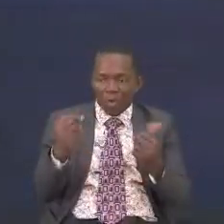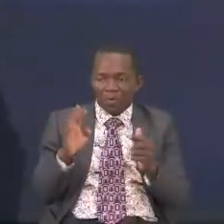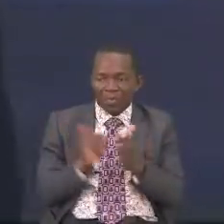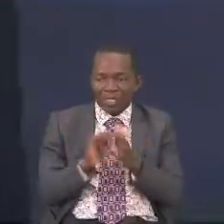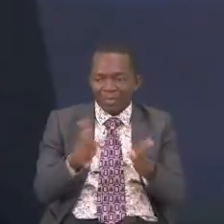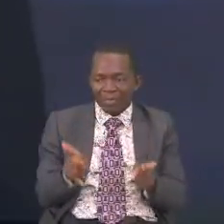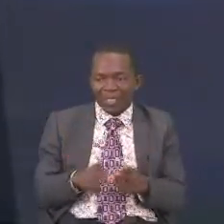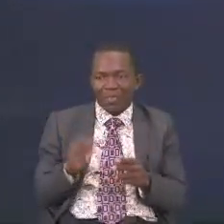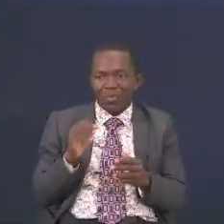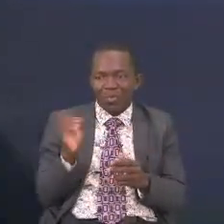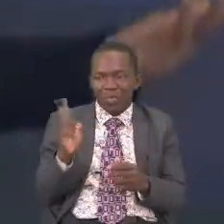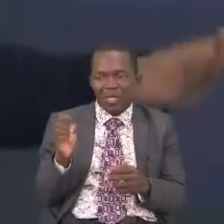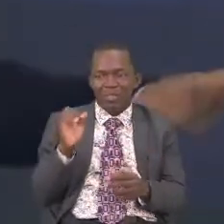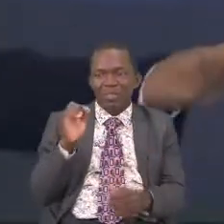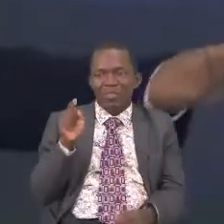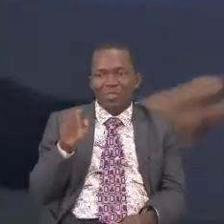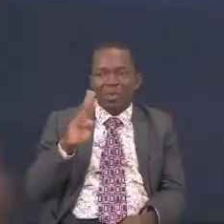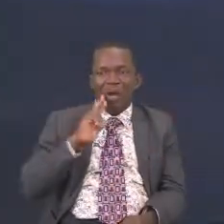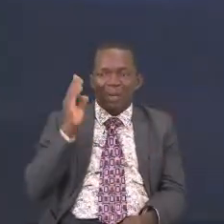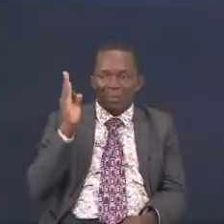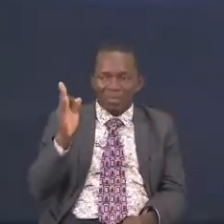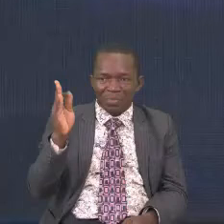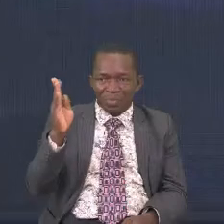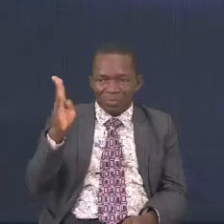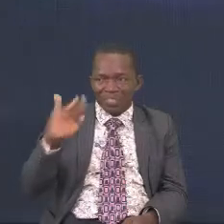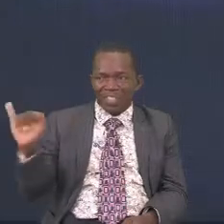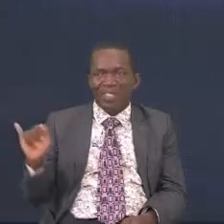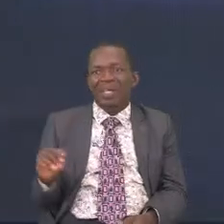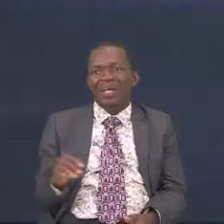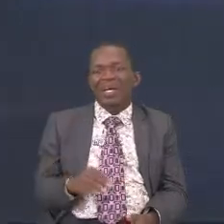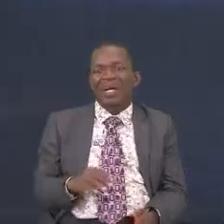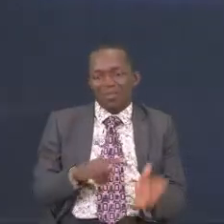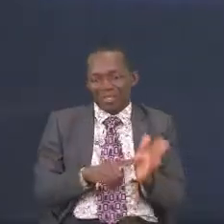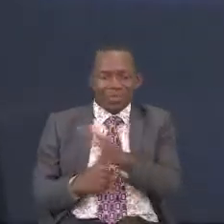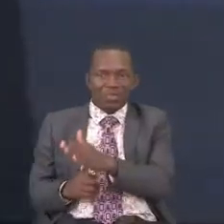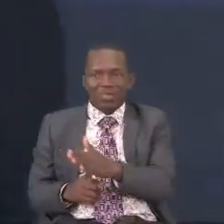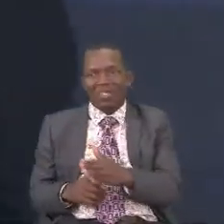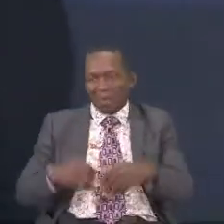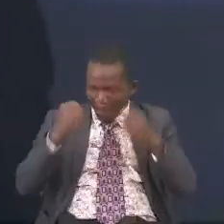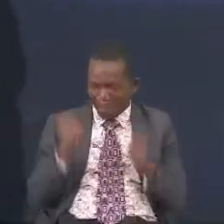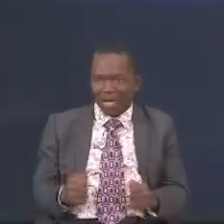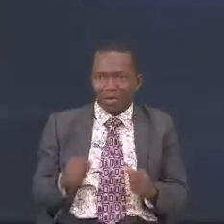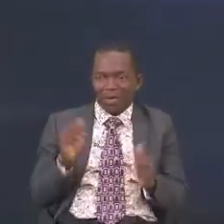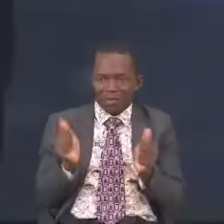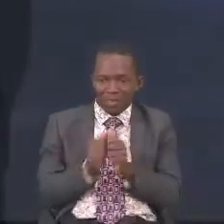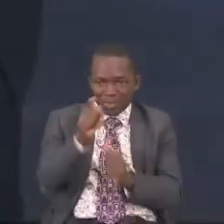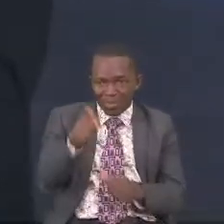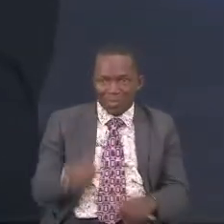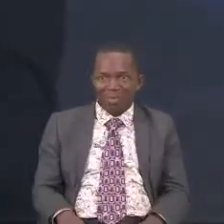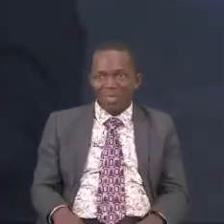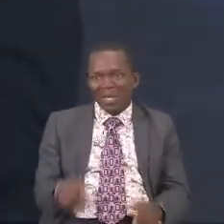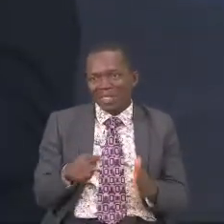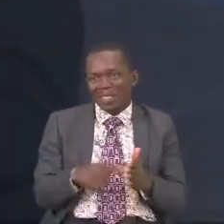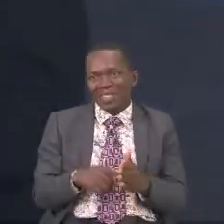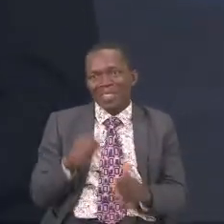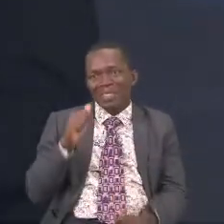village square. And then we'll demonstrate the power." And this lady was not Pentecostal.